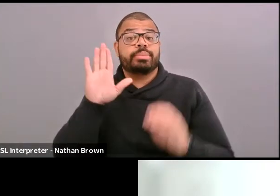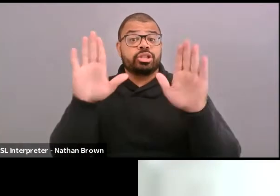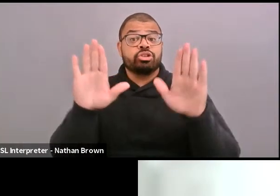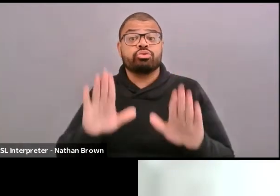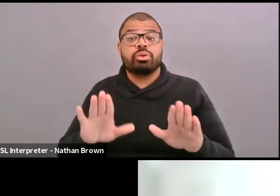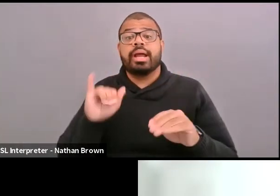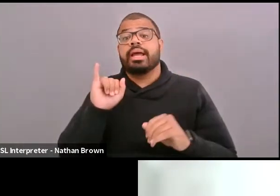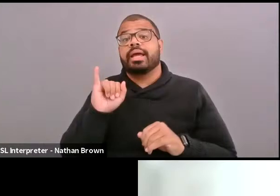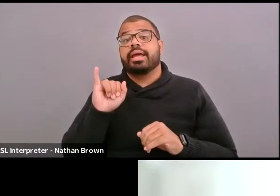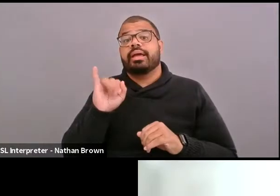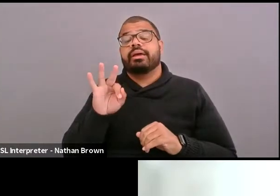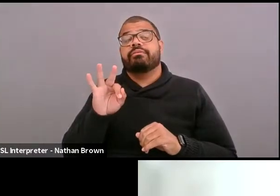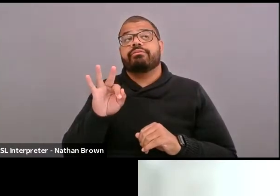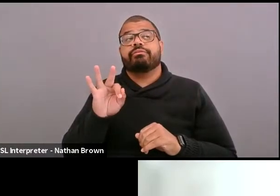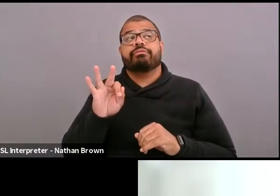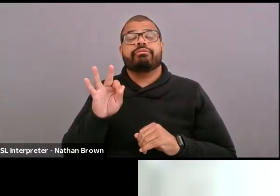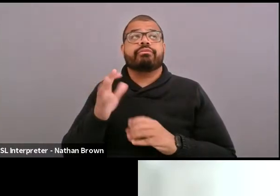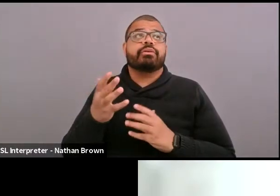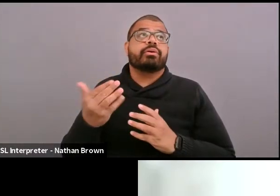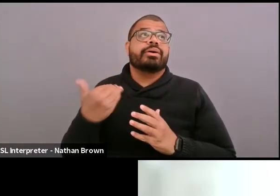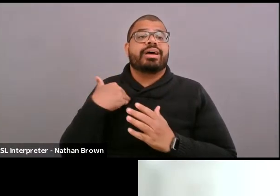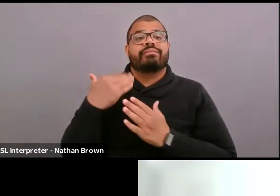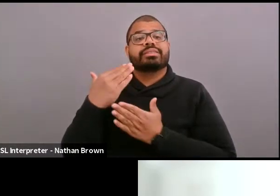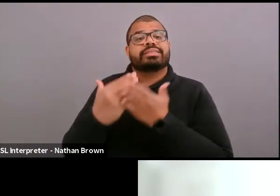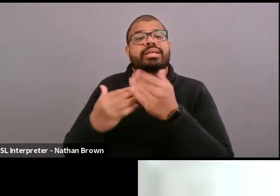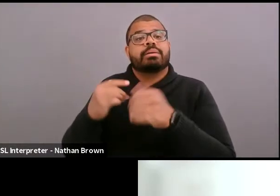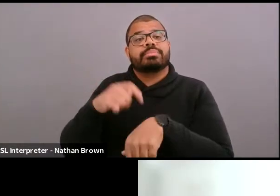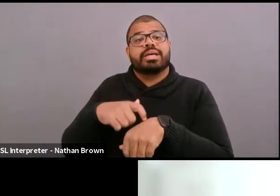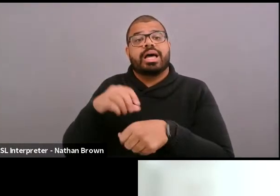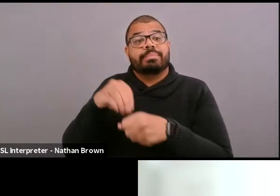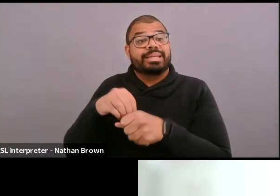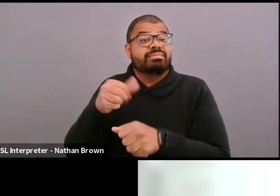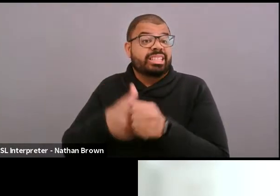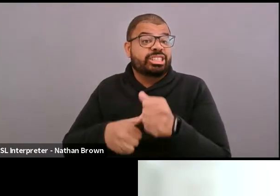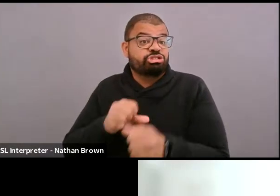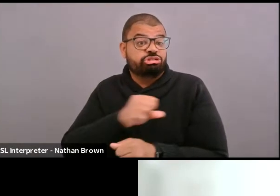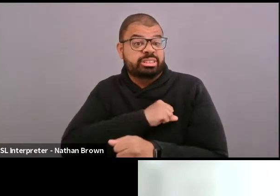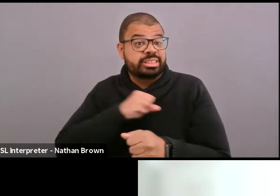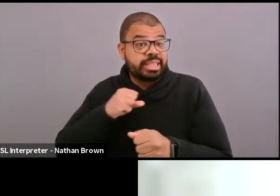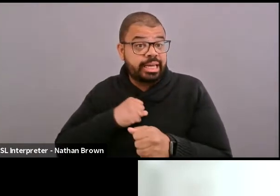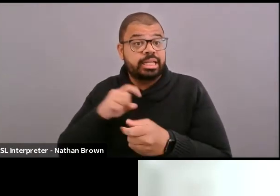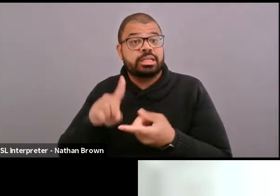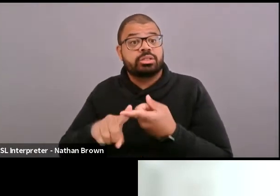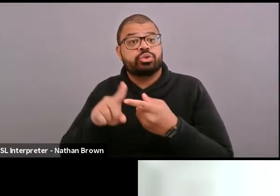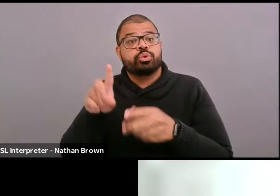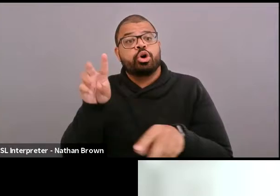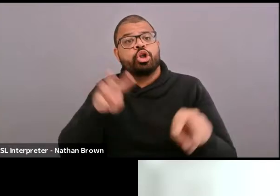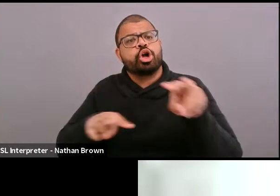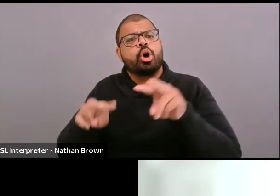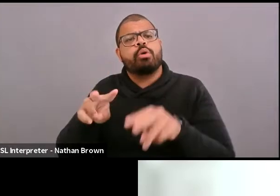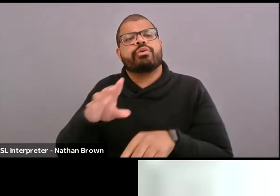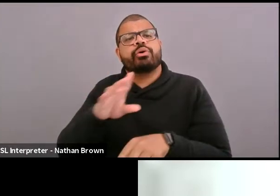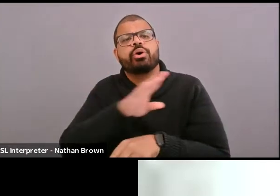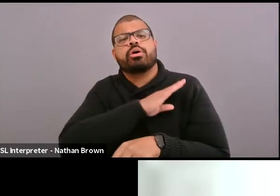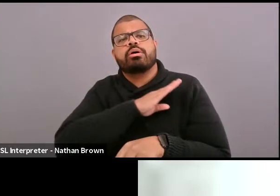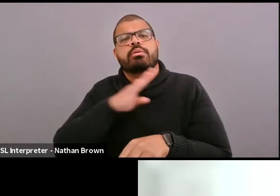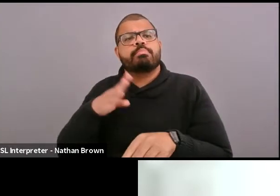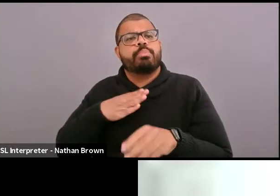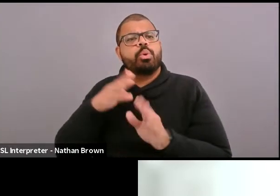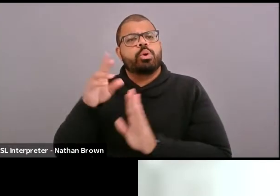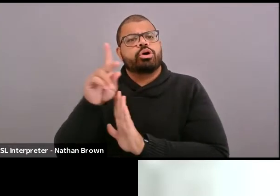to have some time devoted in each Senate to looking over the board policies that